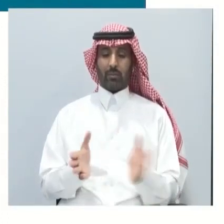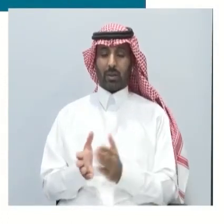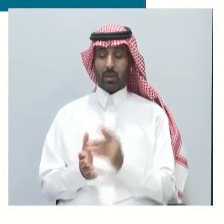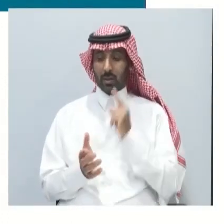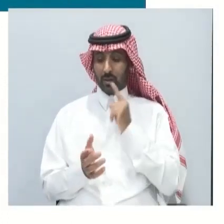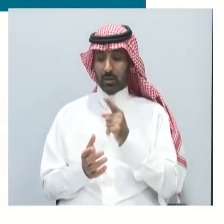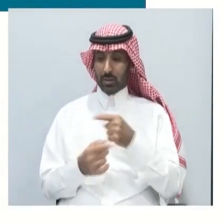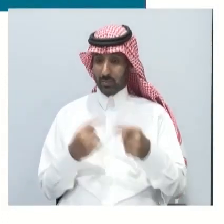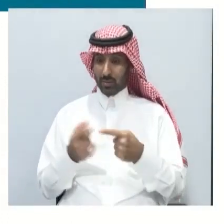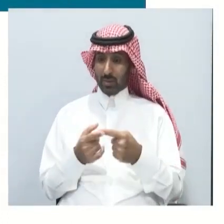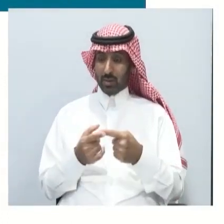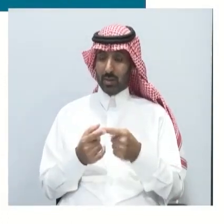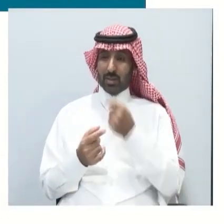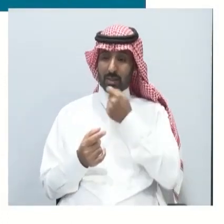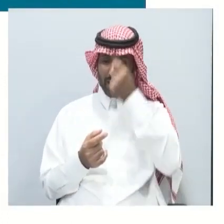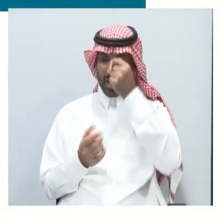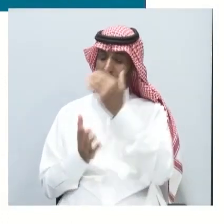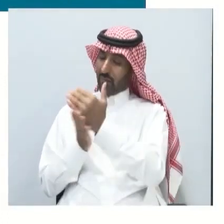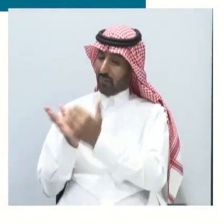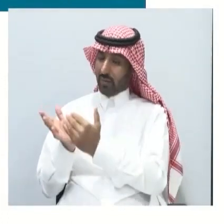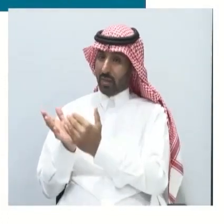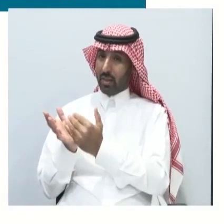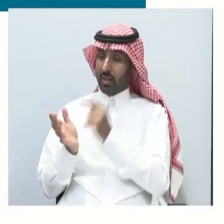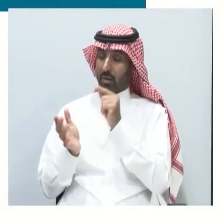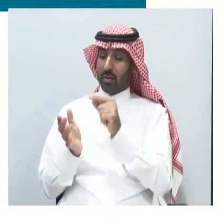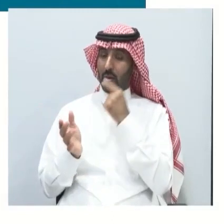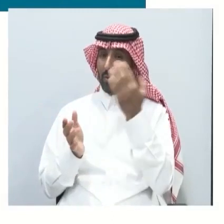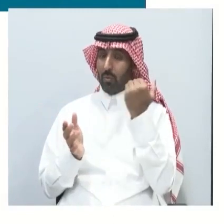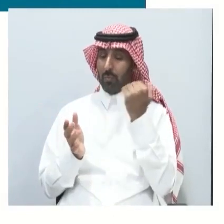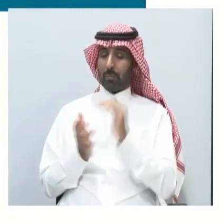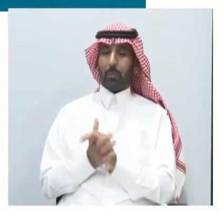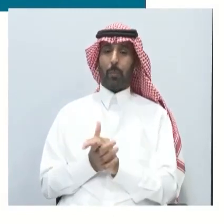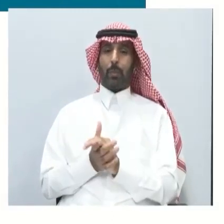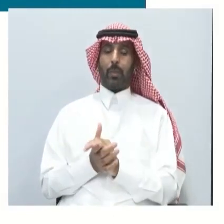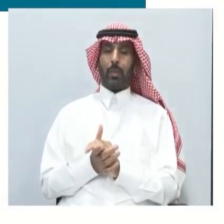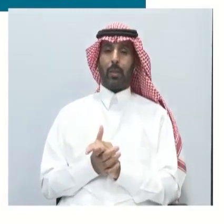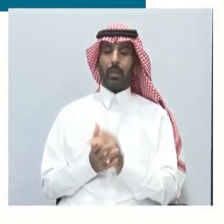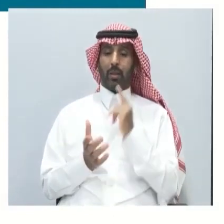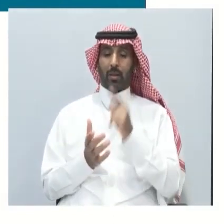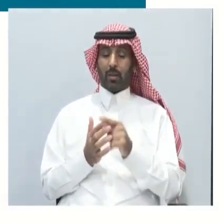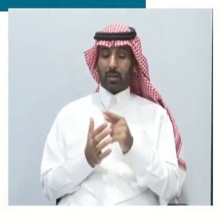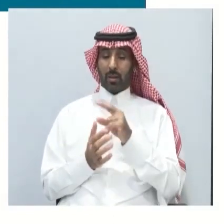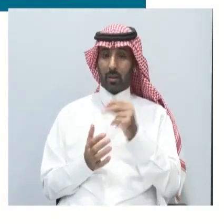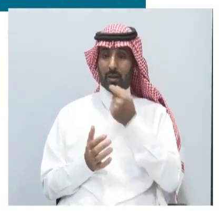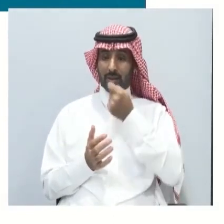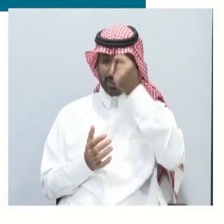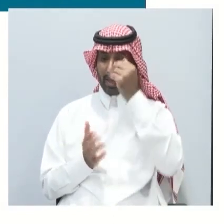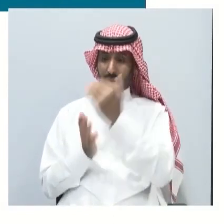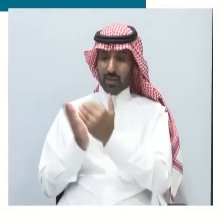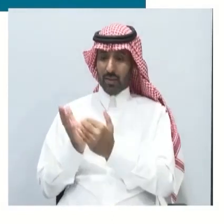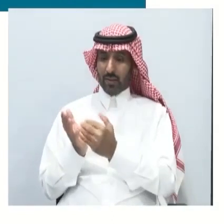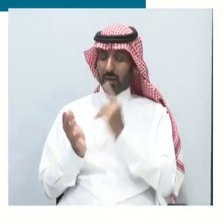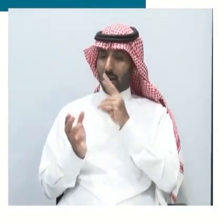Now proceeding with the descriptive essay, the points that we want. Be as descriptive